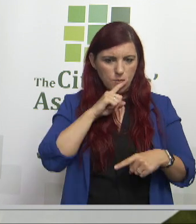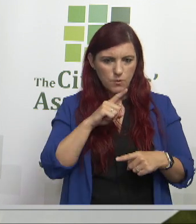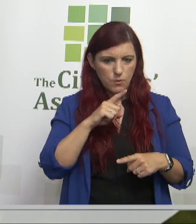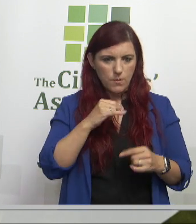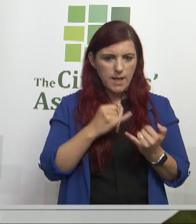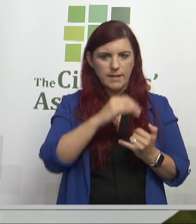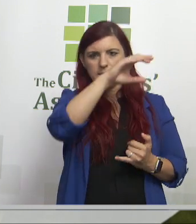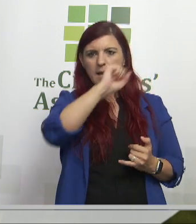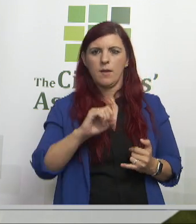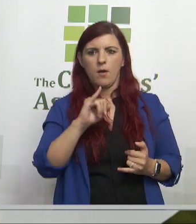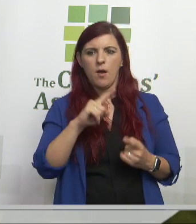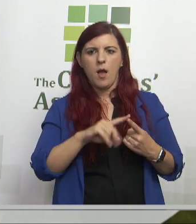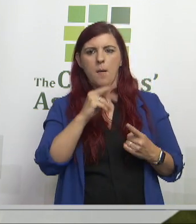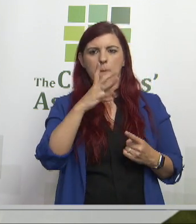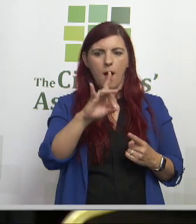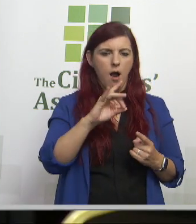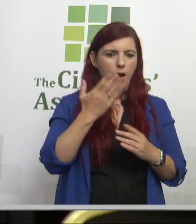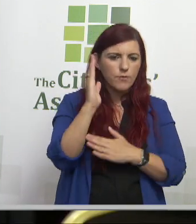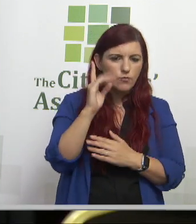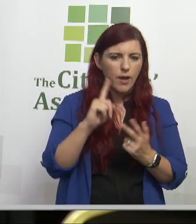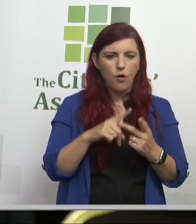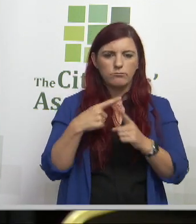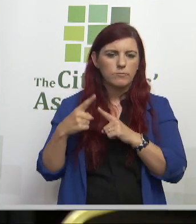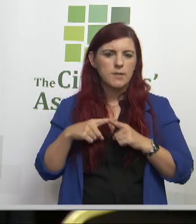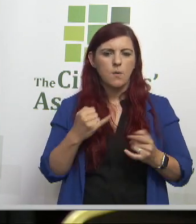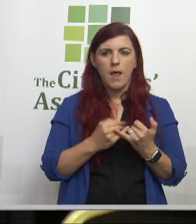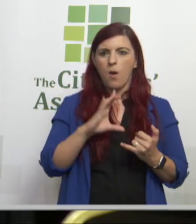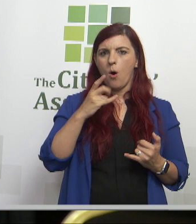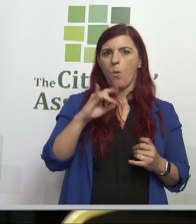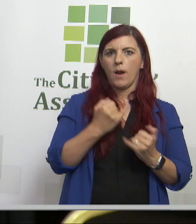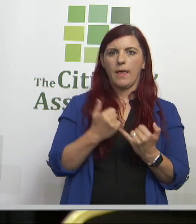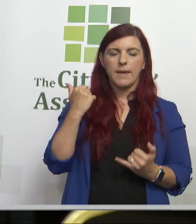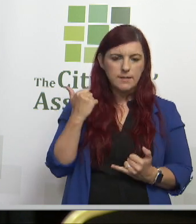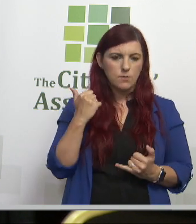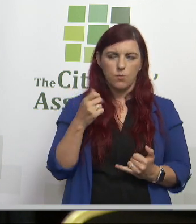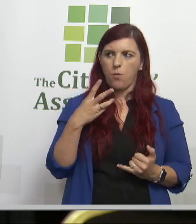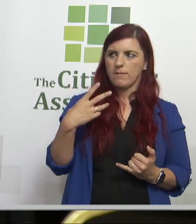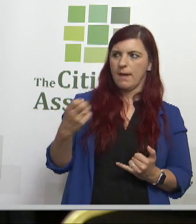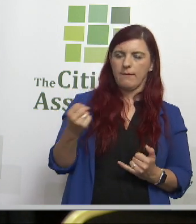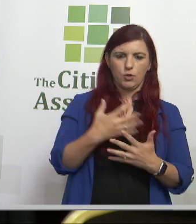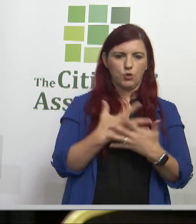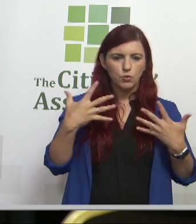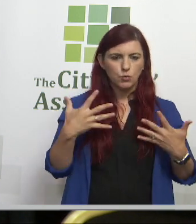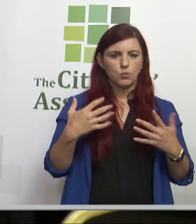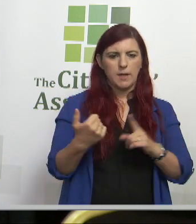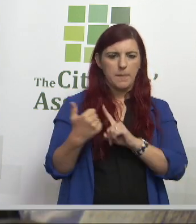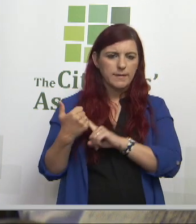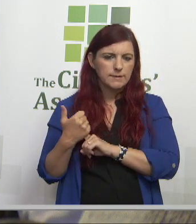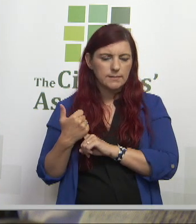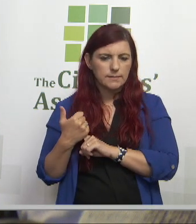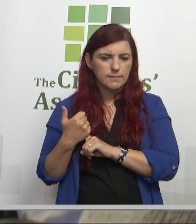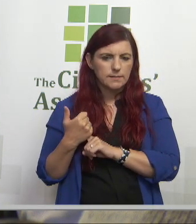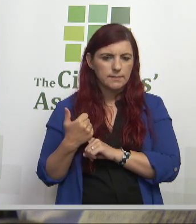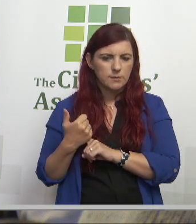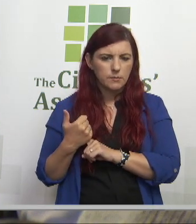or taking a bit of bark off a tree. So for example, an oak like this would have had a huge imposition or